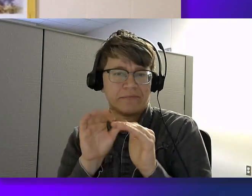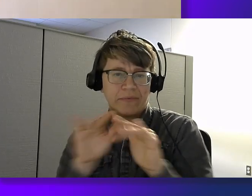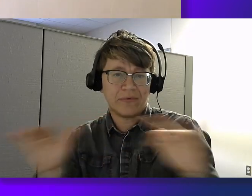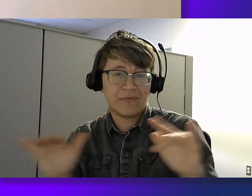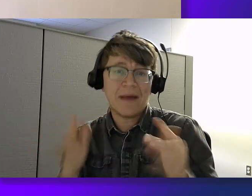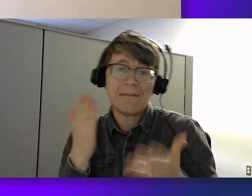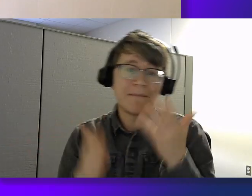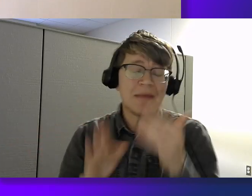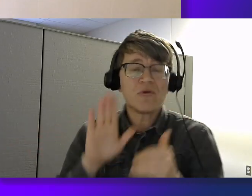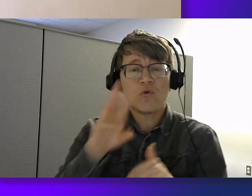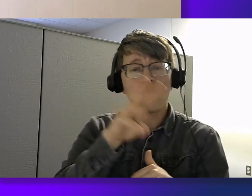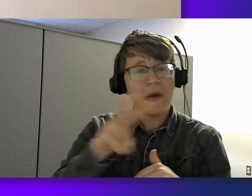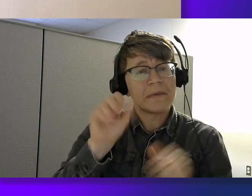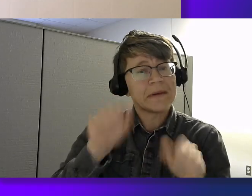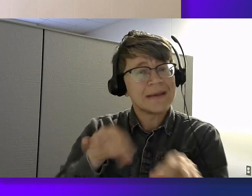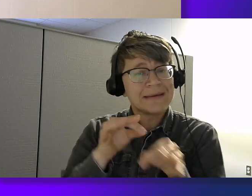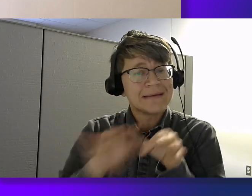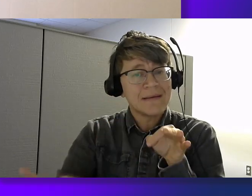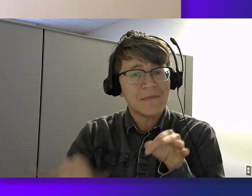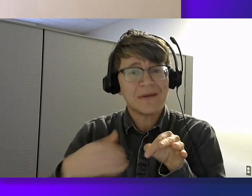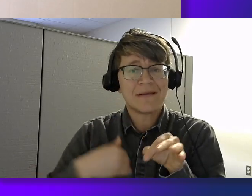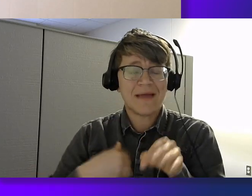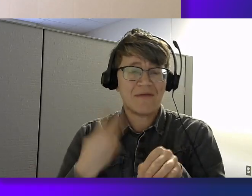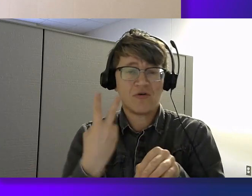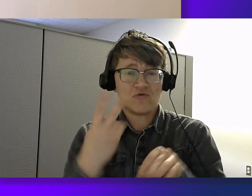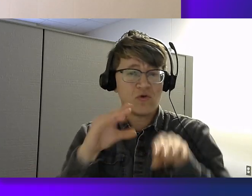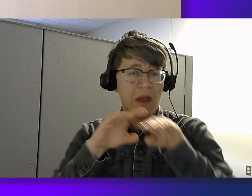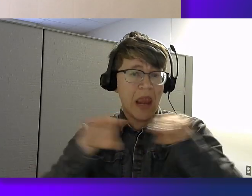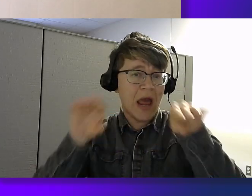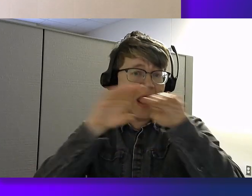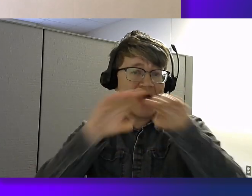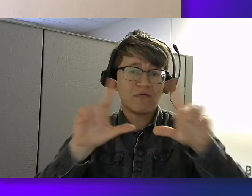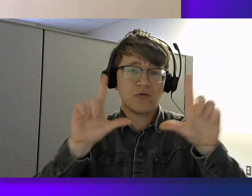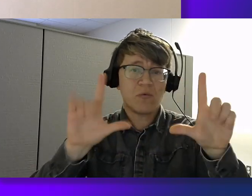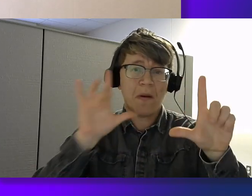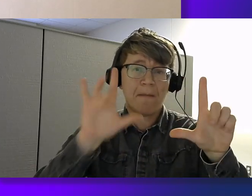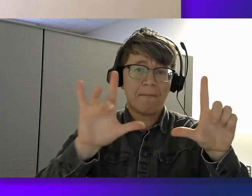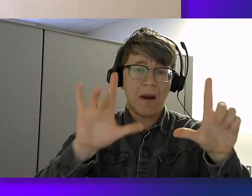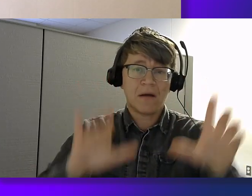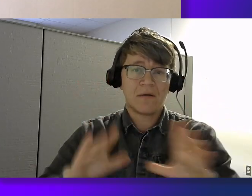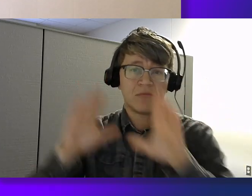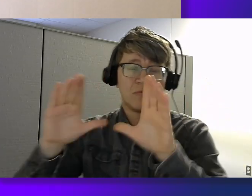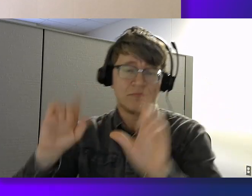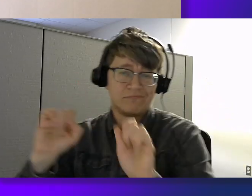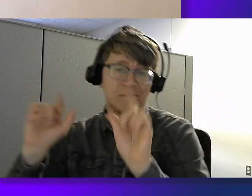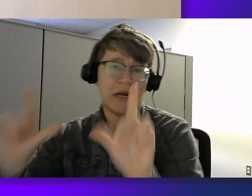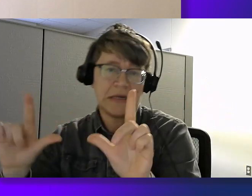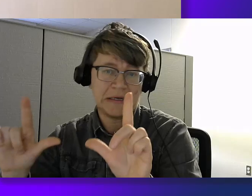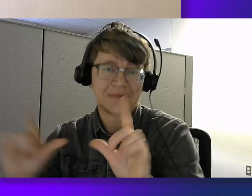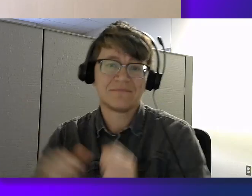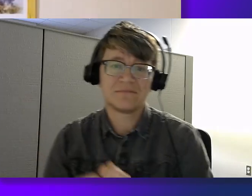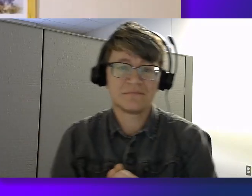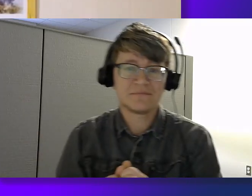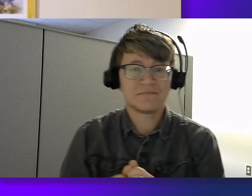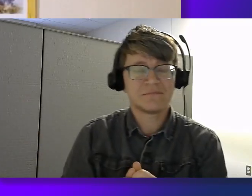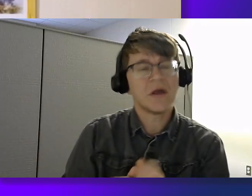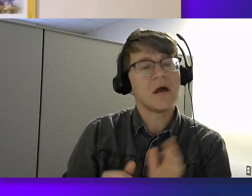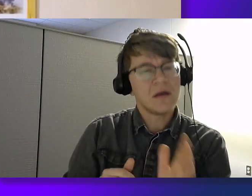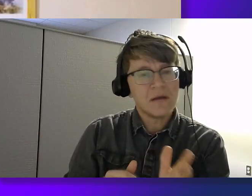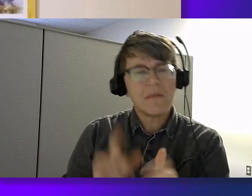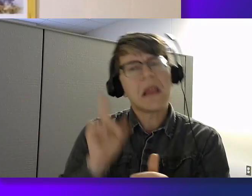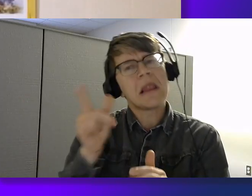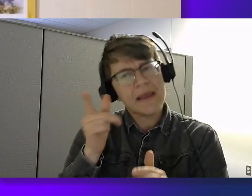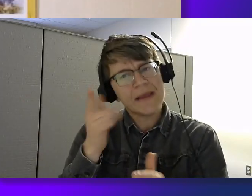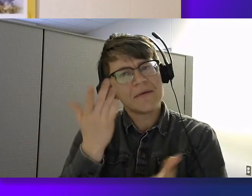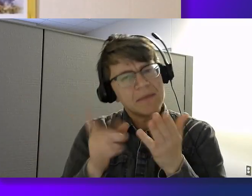levels. And as you map out the deeper parts of your website, you may find that you need to tweak the top-level navigation. That's okay. Now you're ready to